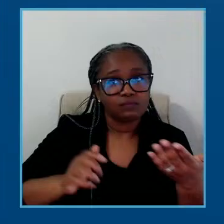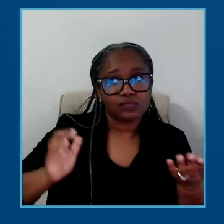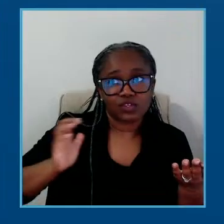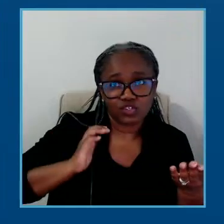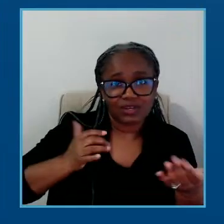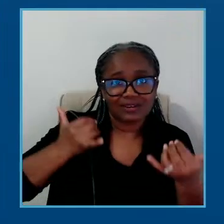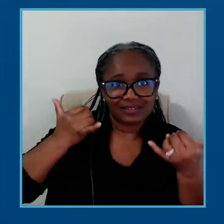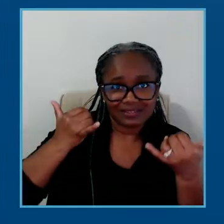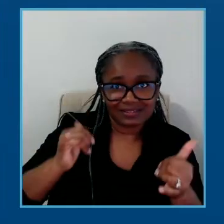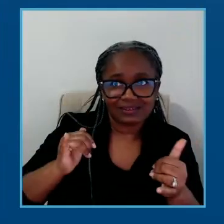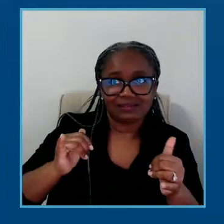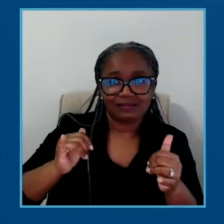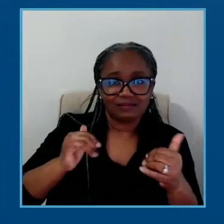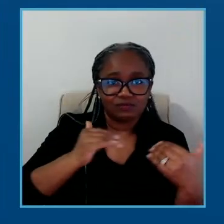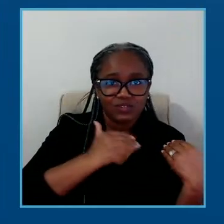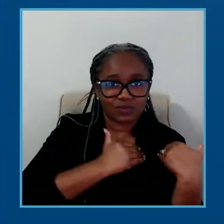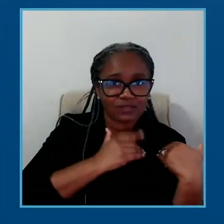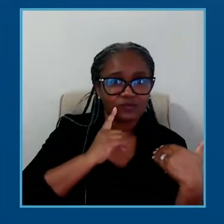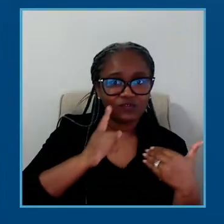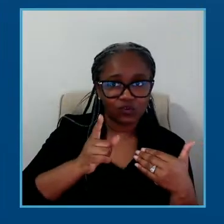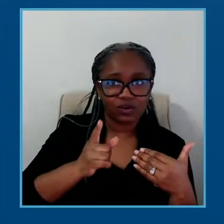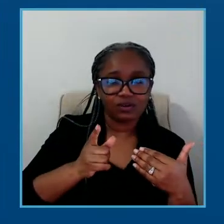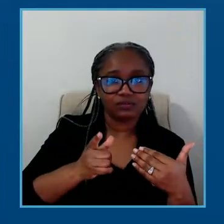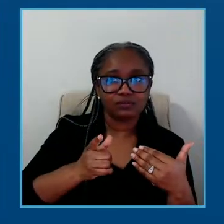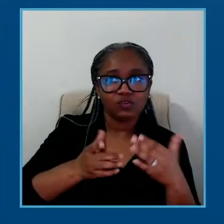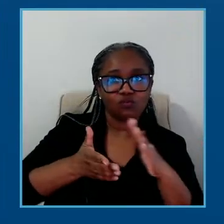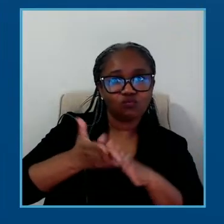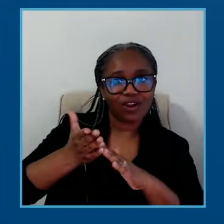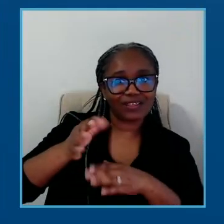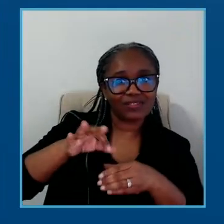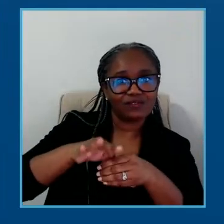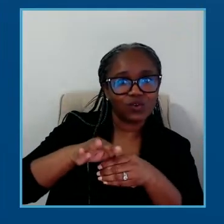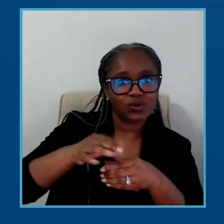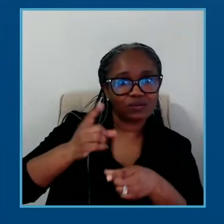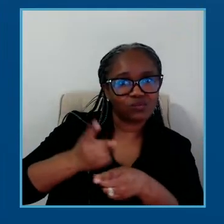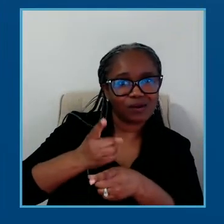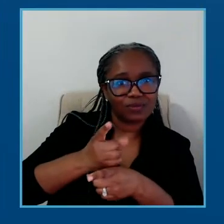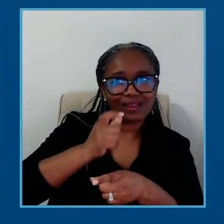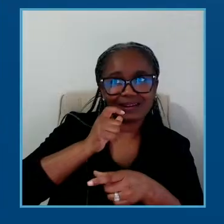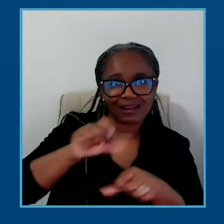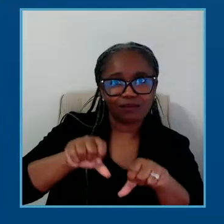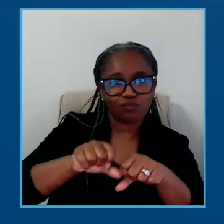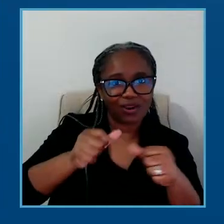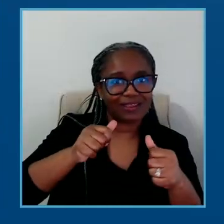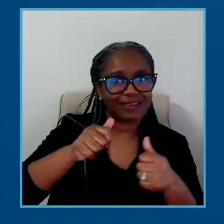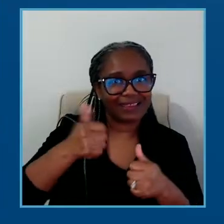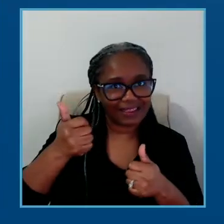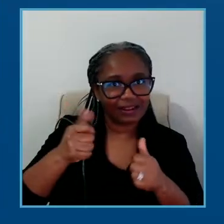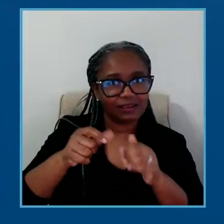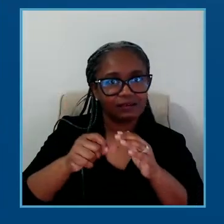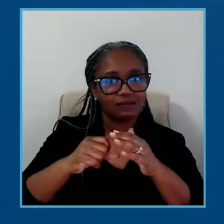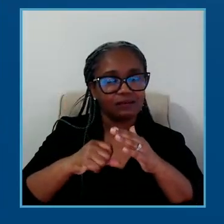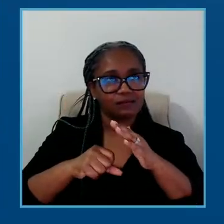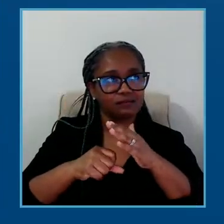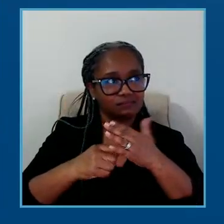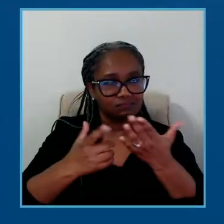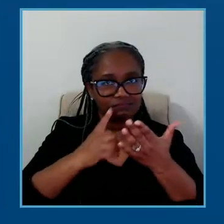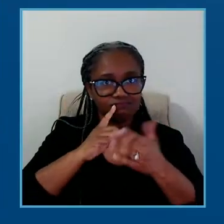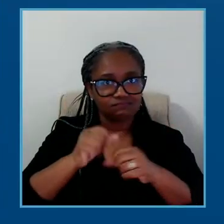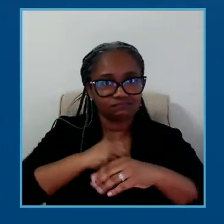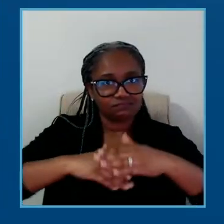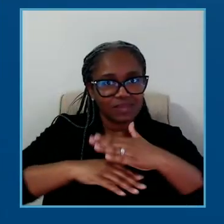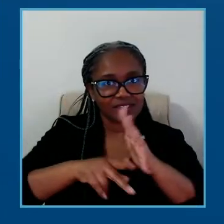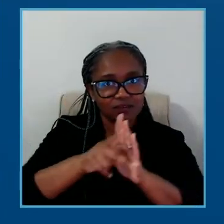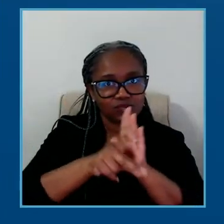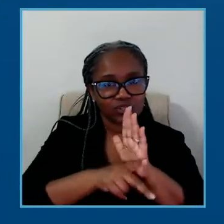the voting properly and not to violate any fundamental principles. Now, I suggested when I wrote the